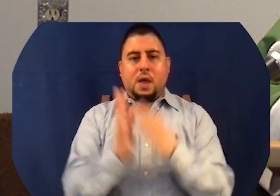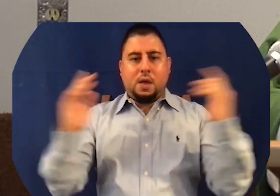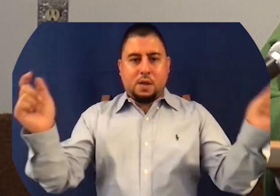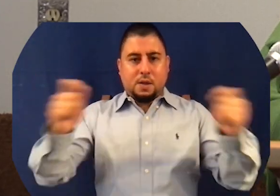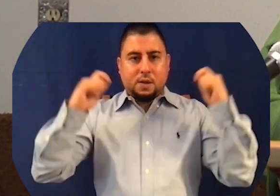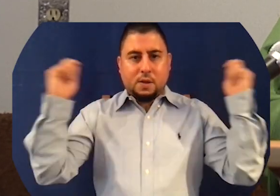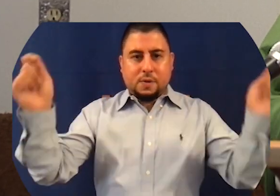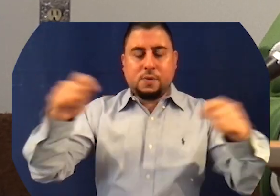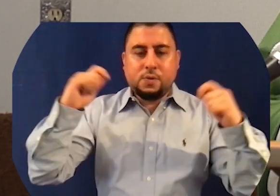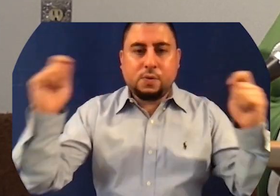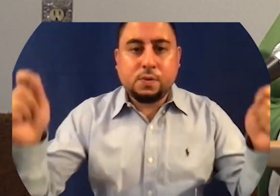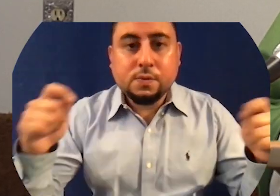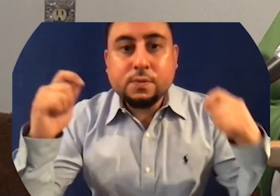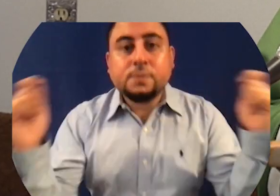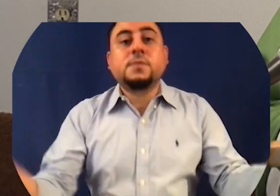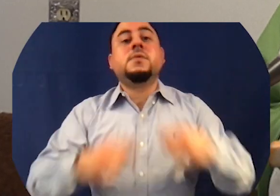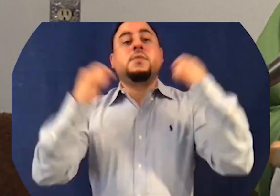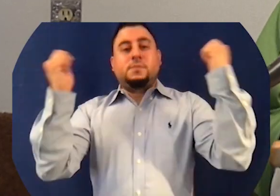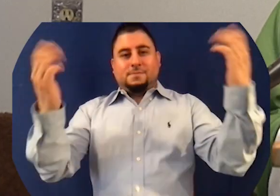alleluia,